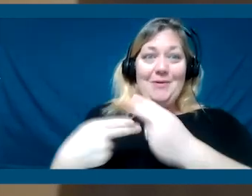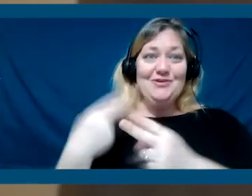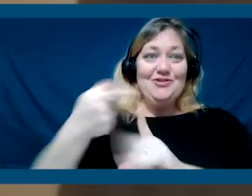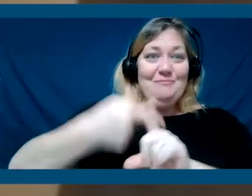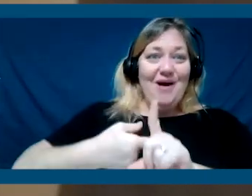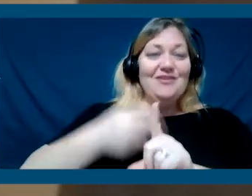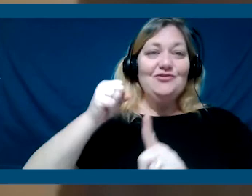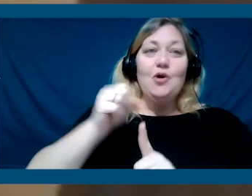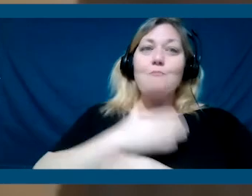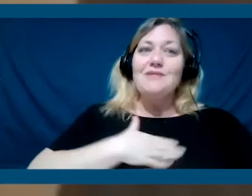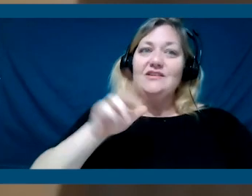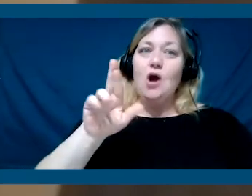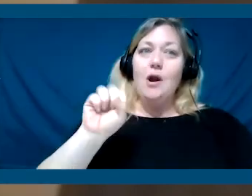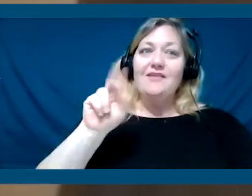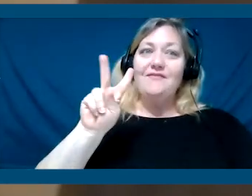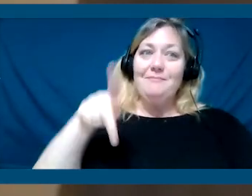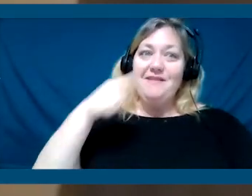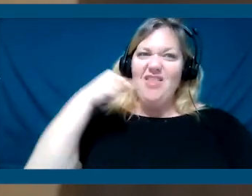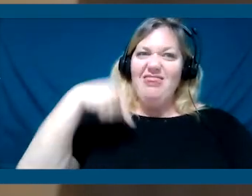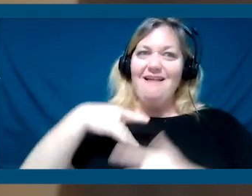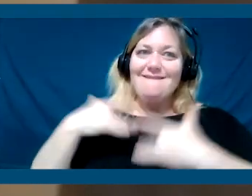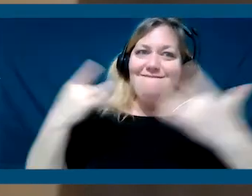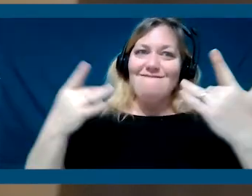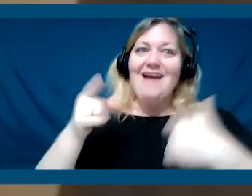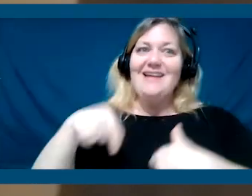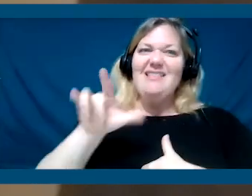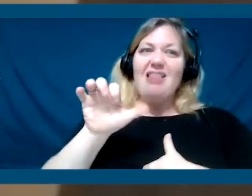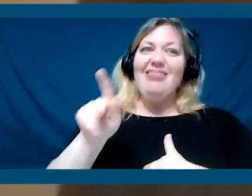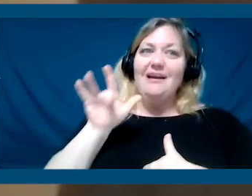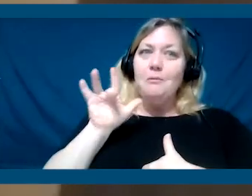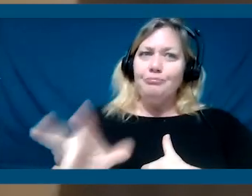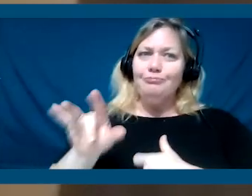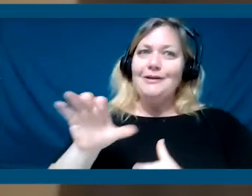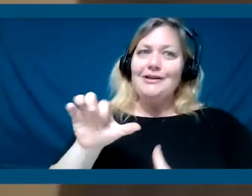please RSVP for that in the link in chat.